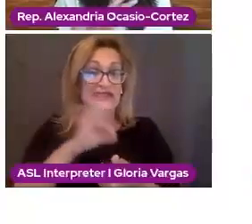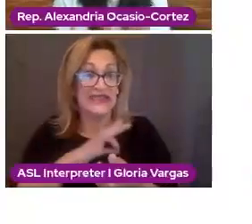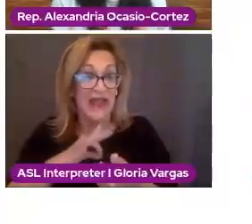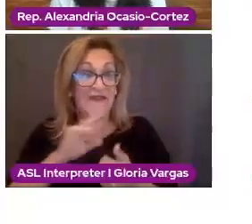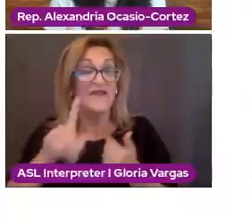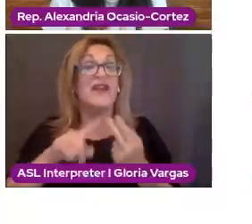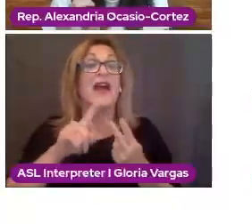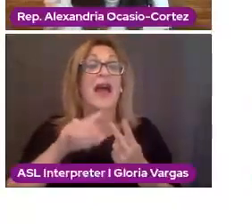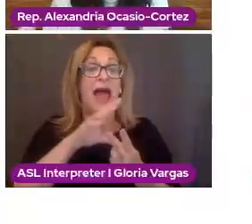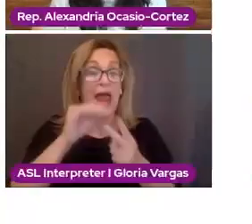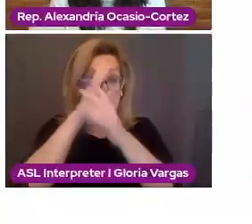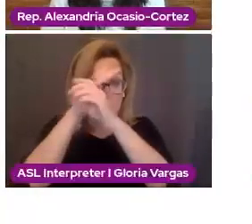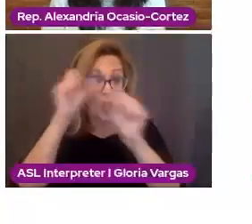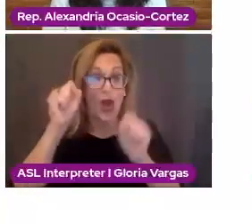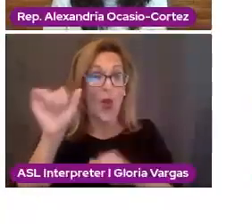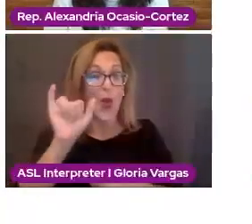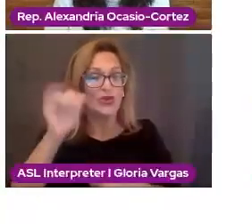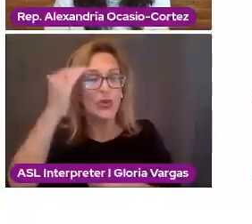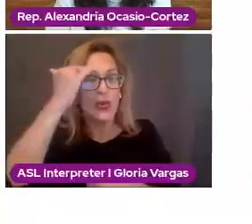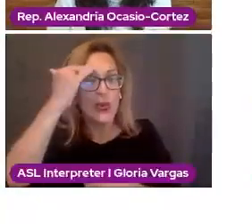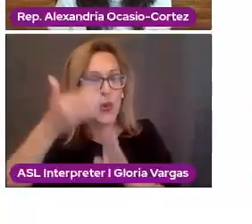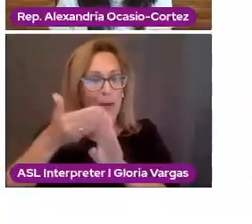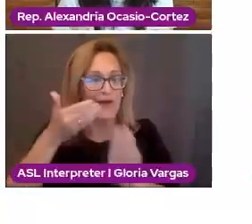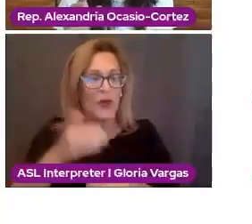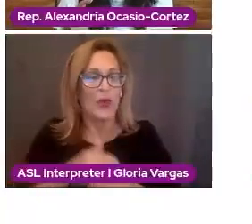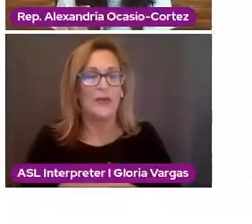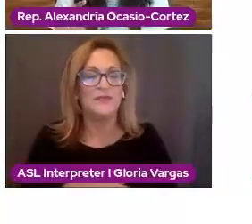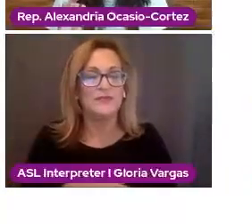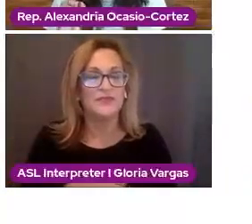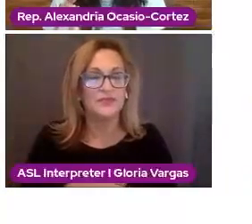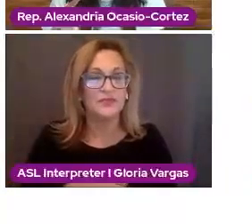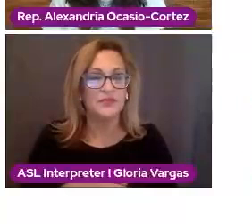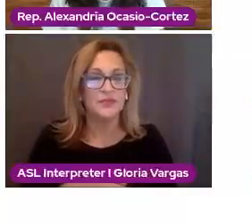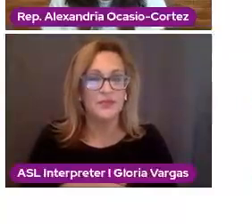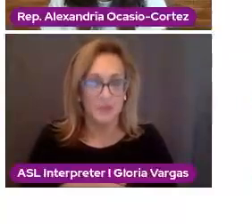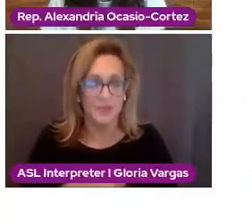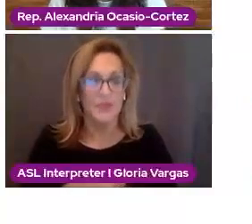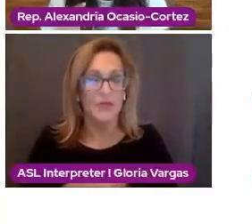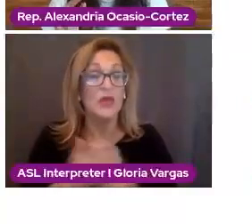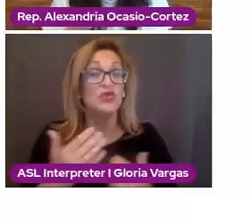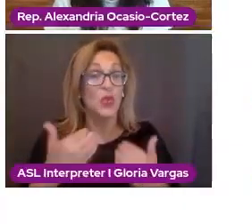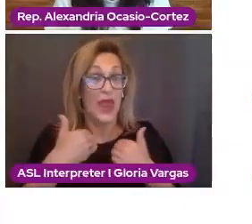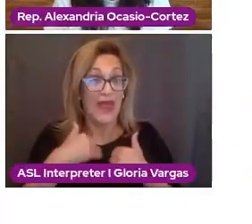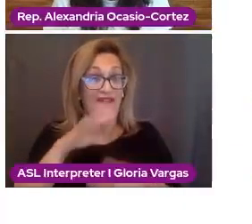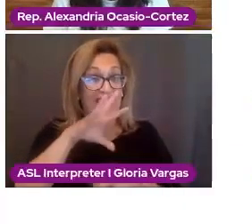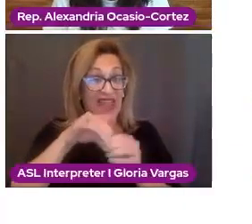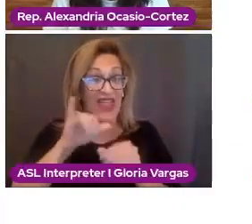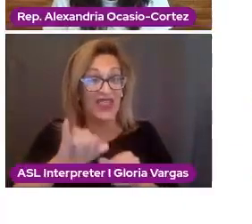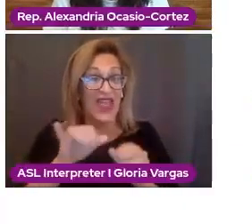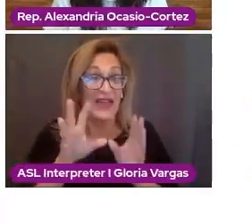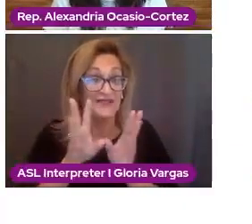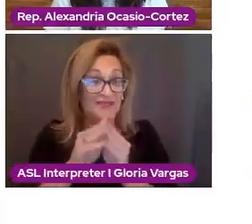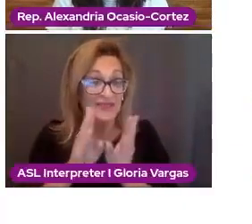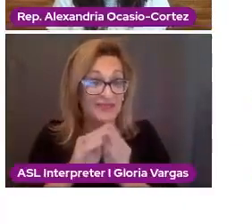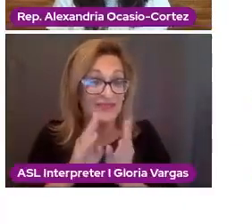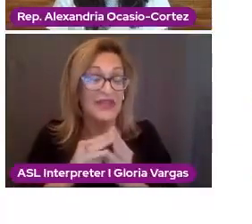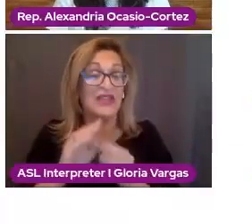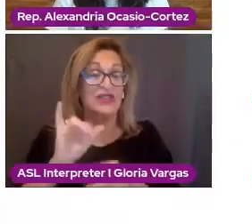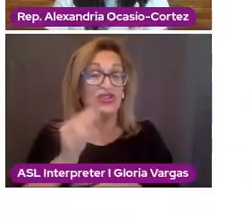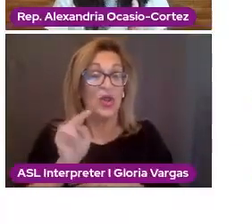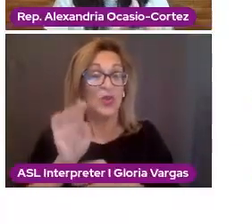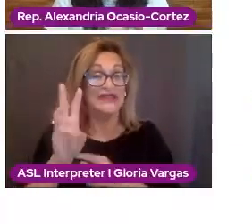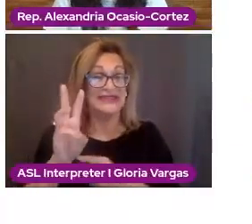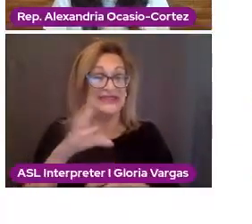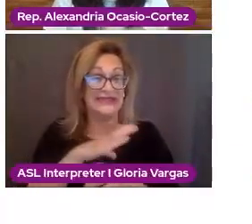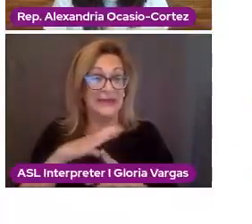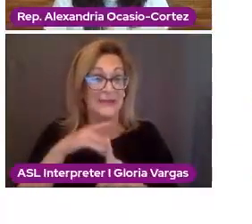So, takeaways from the overall hearings, we have that Ivanka Trump and other top Trump officials testified that